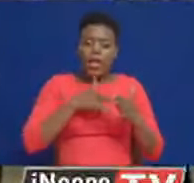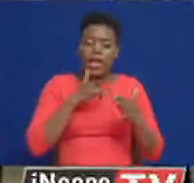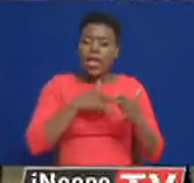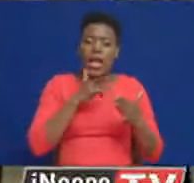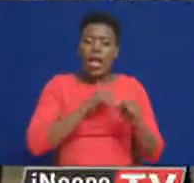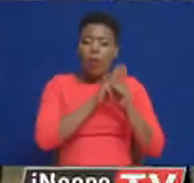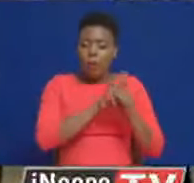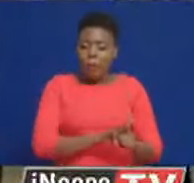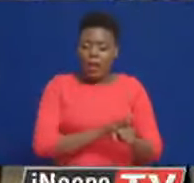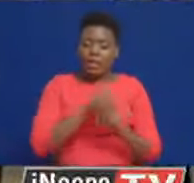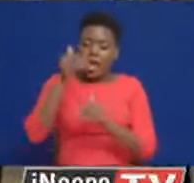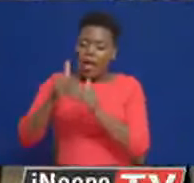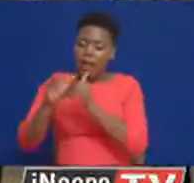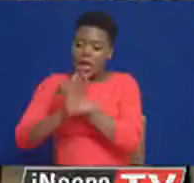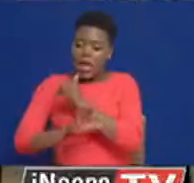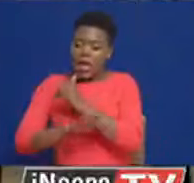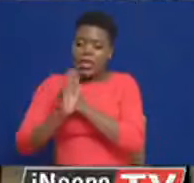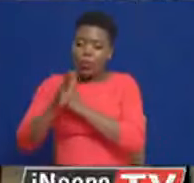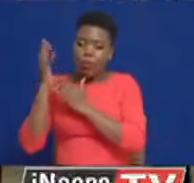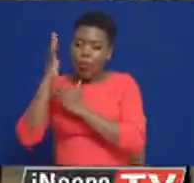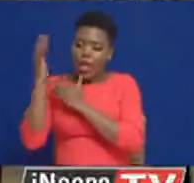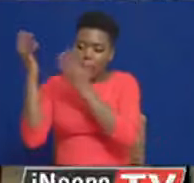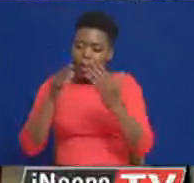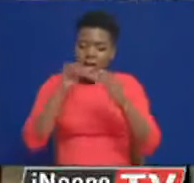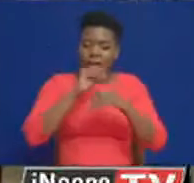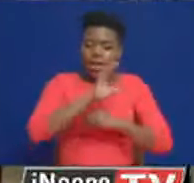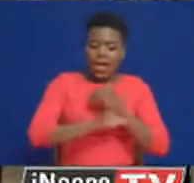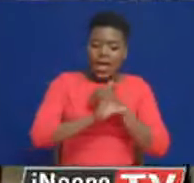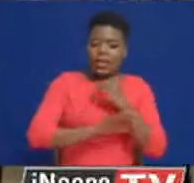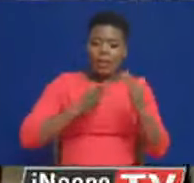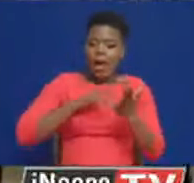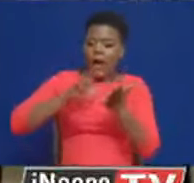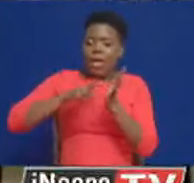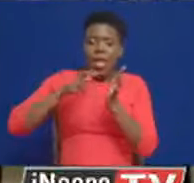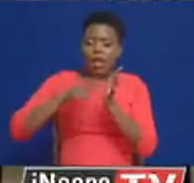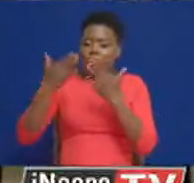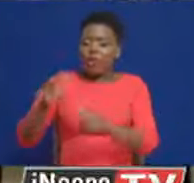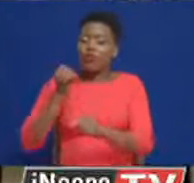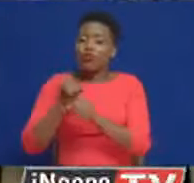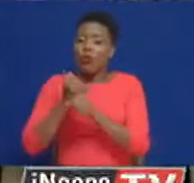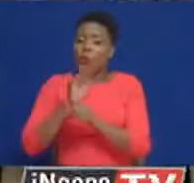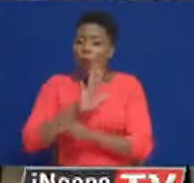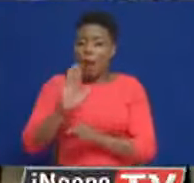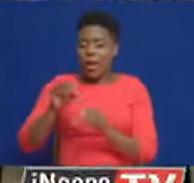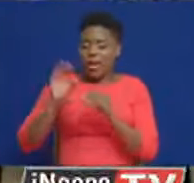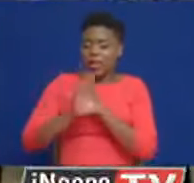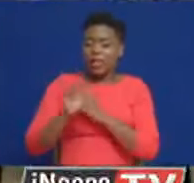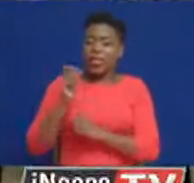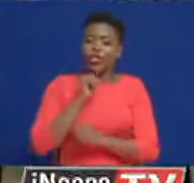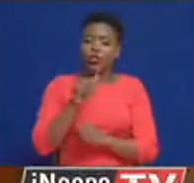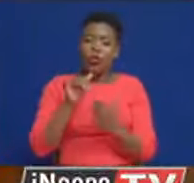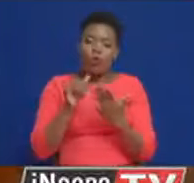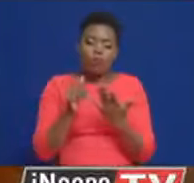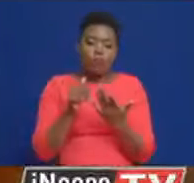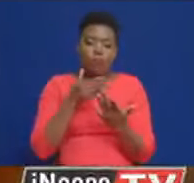countries, and then they will import those products to our country and will have exported those jobs to those other countries. So it is not that they should go